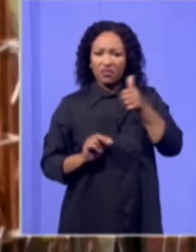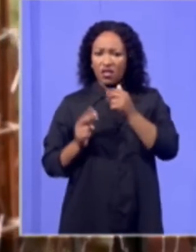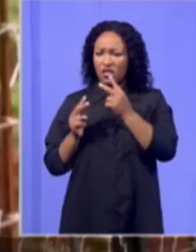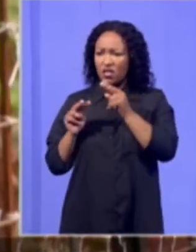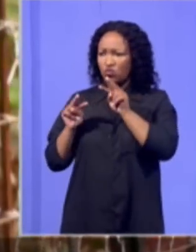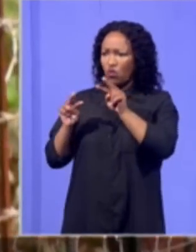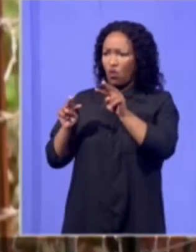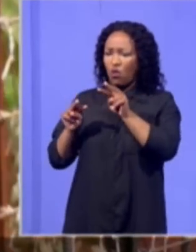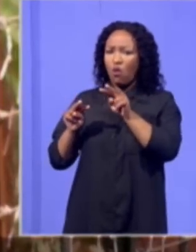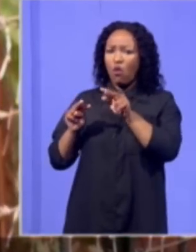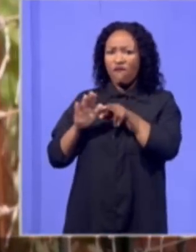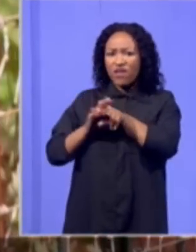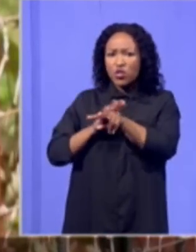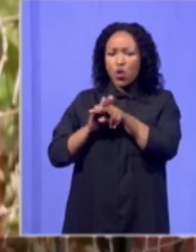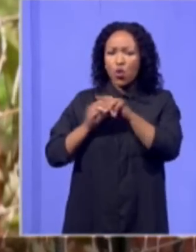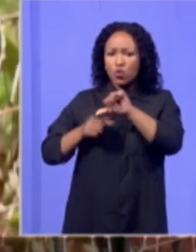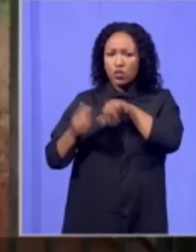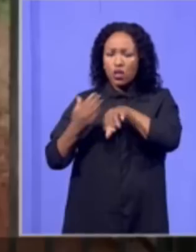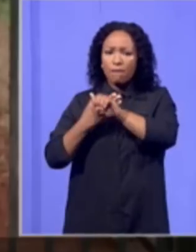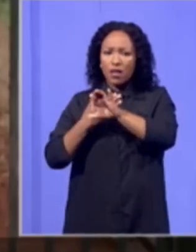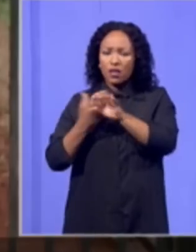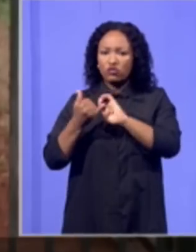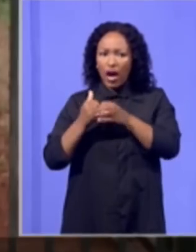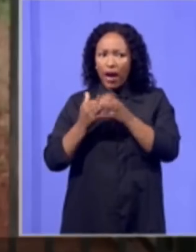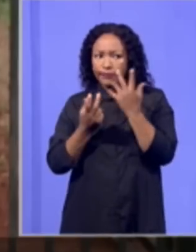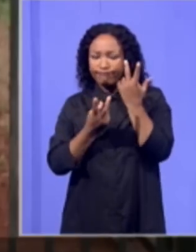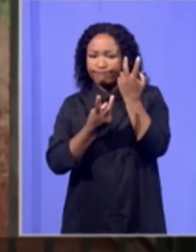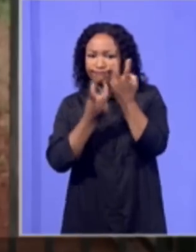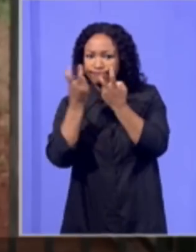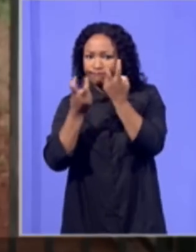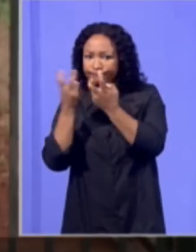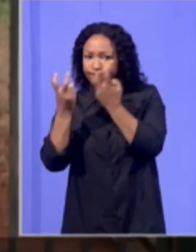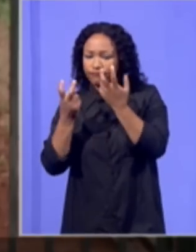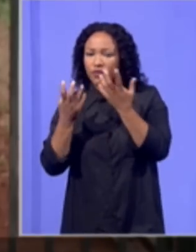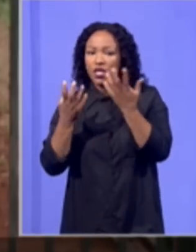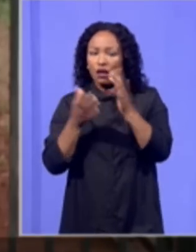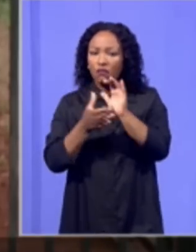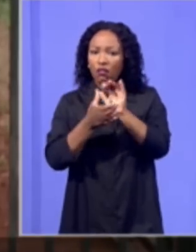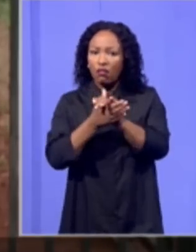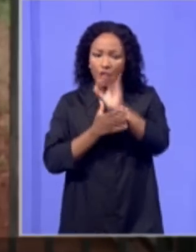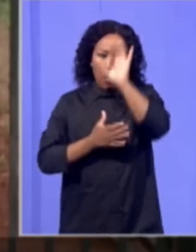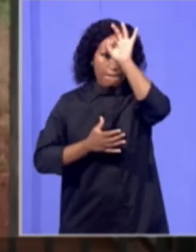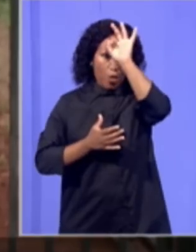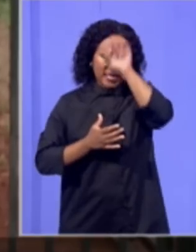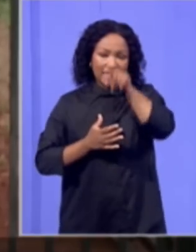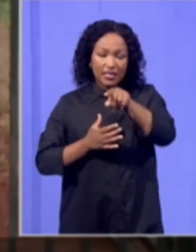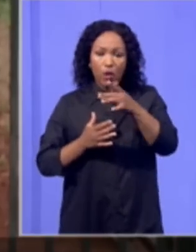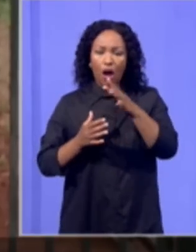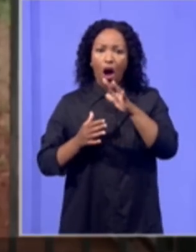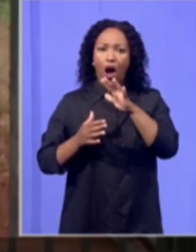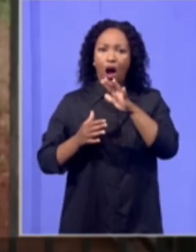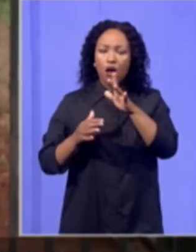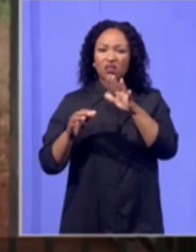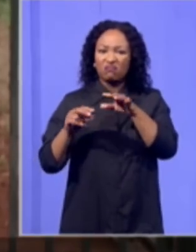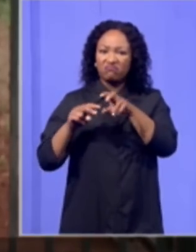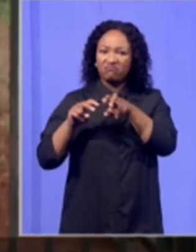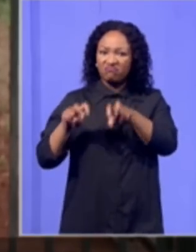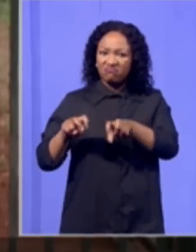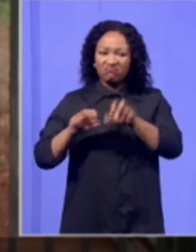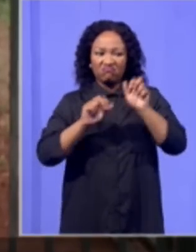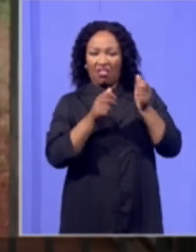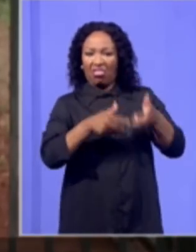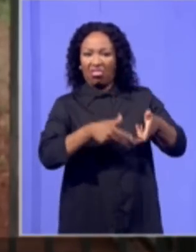decided to try and locate him. And as soon as he found out the police was on his tracks, he abandoned these two lion cubs in a